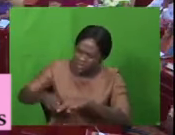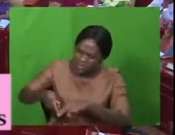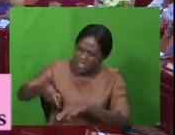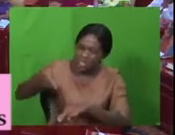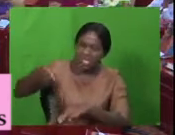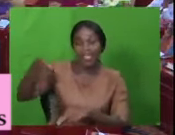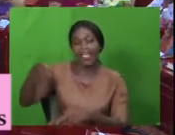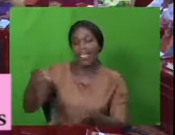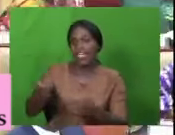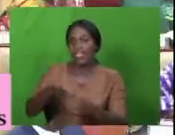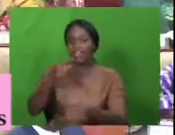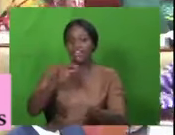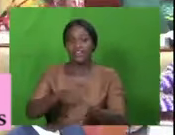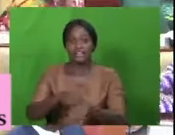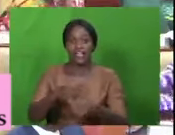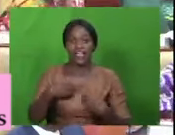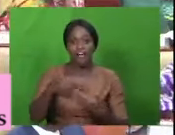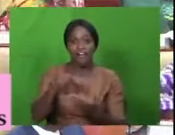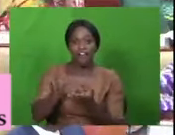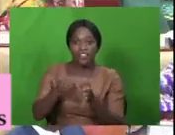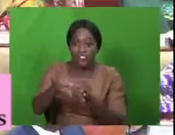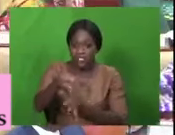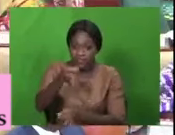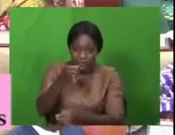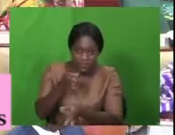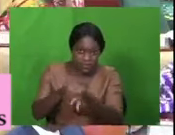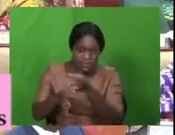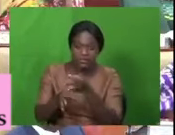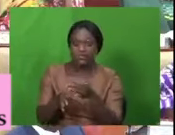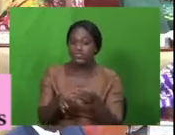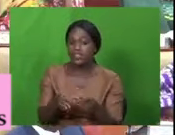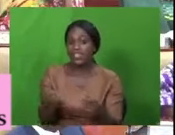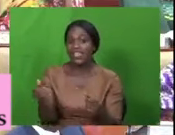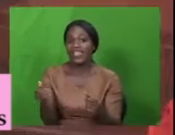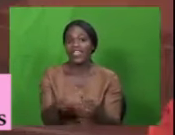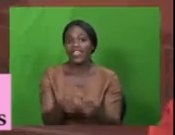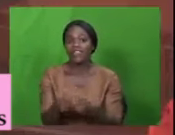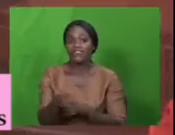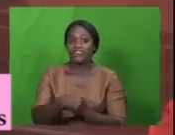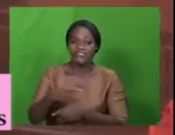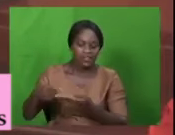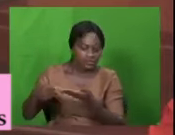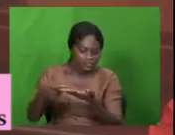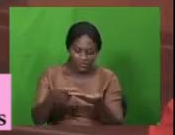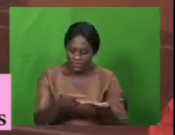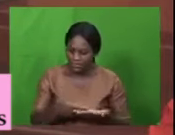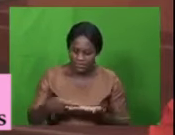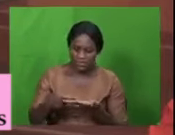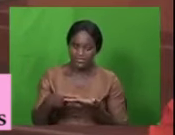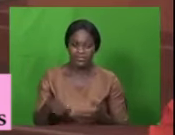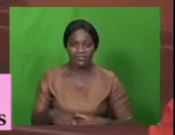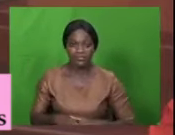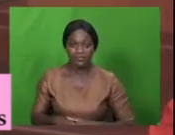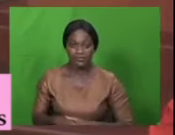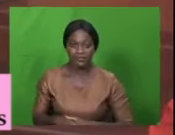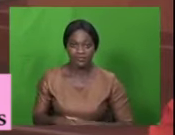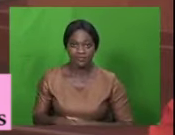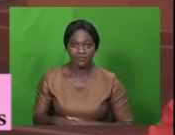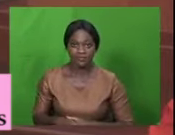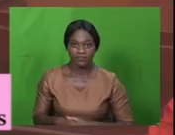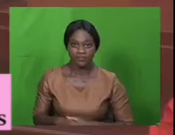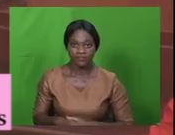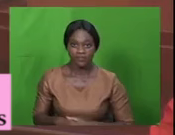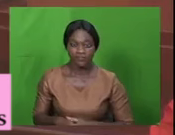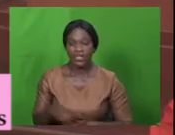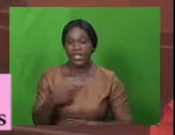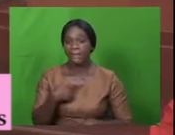lives, debt exchanges have become the language of everyday conversation. As such, Mr. Speaker, I